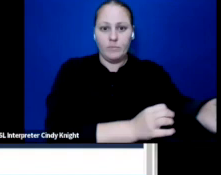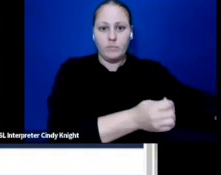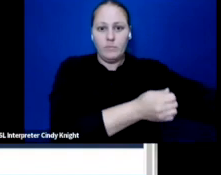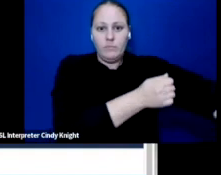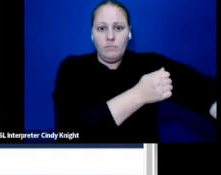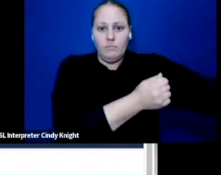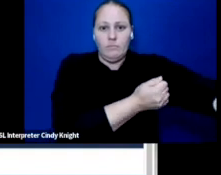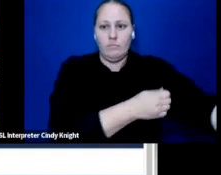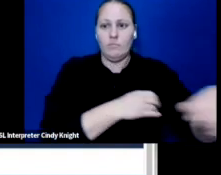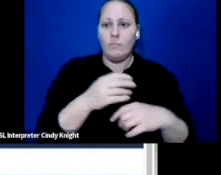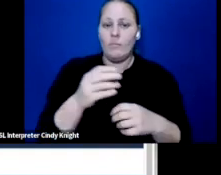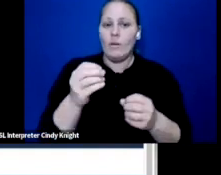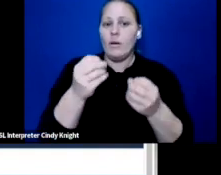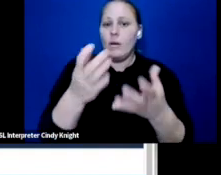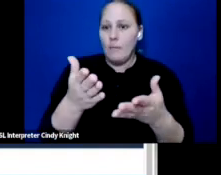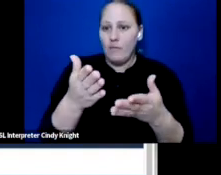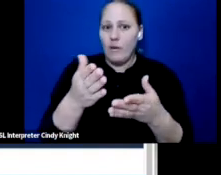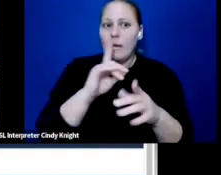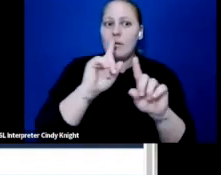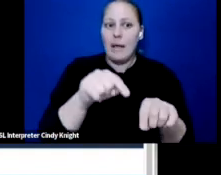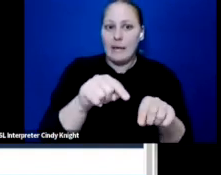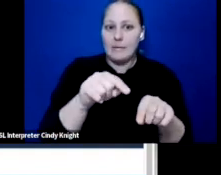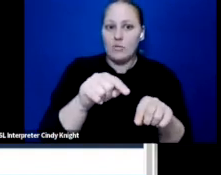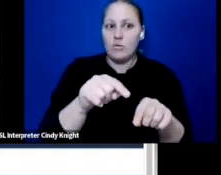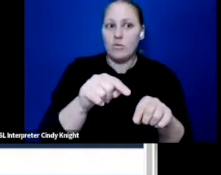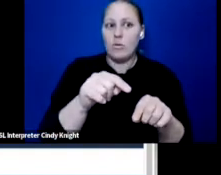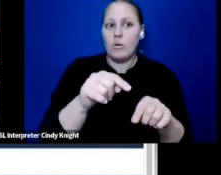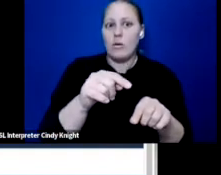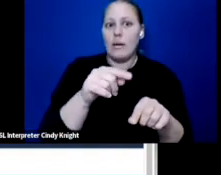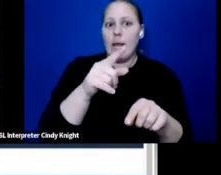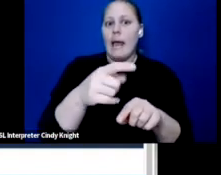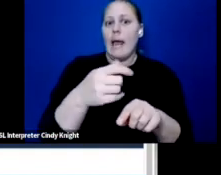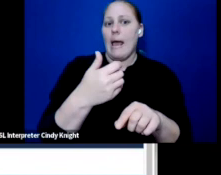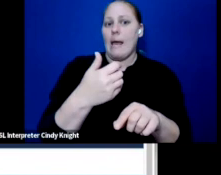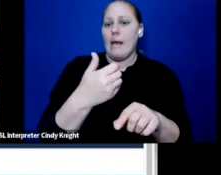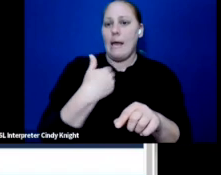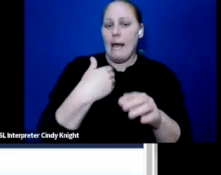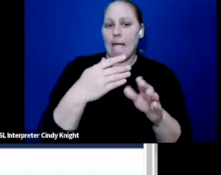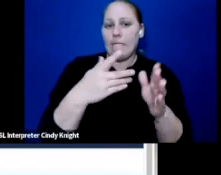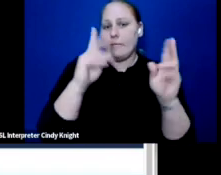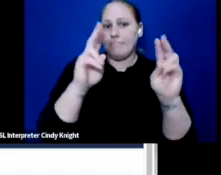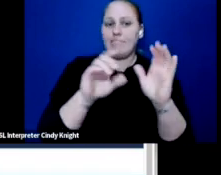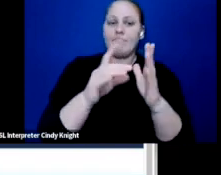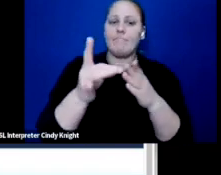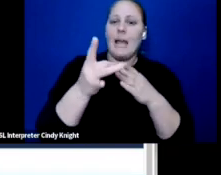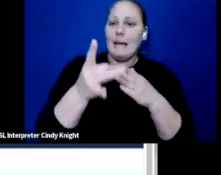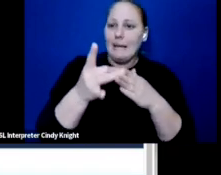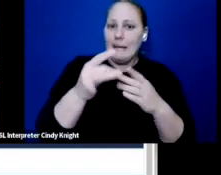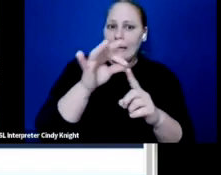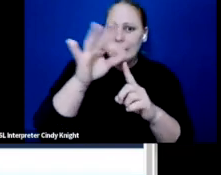and then provide answers to a guided prompt to designate the outcome of the call and whether they've successfully